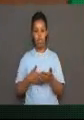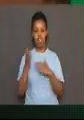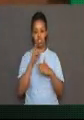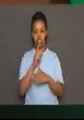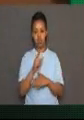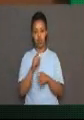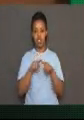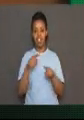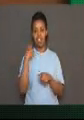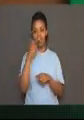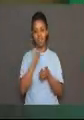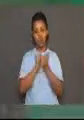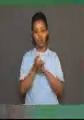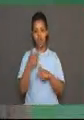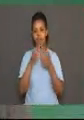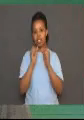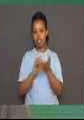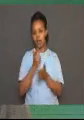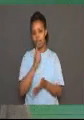facial characteristics.